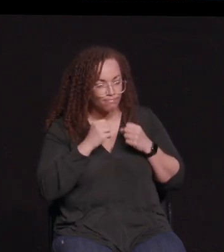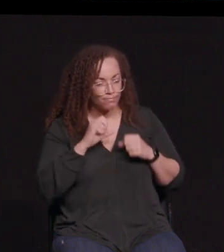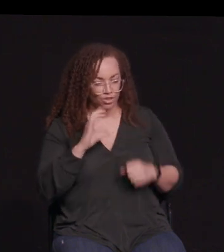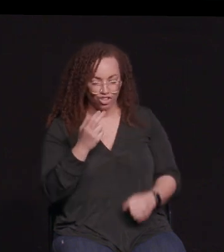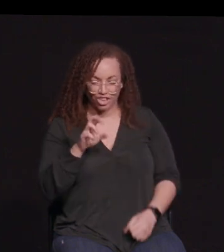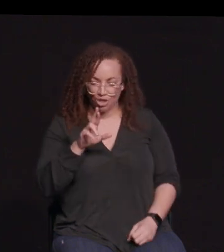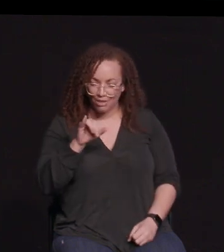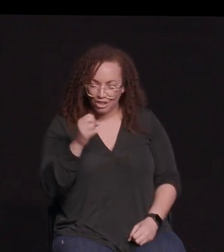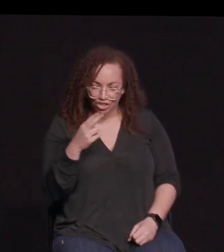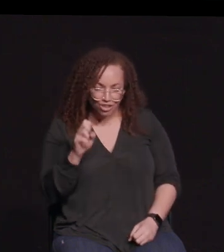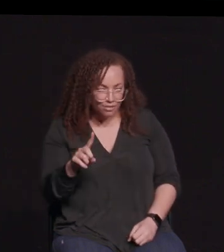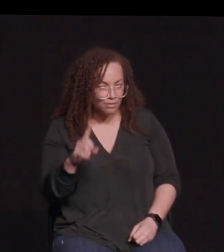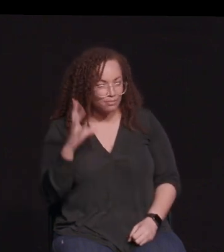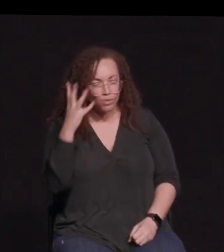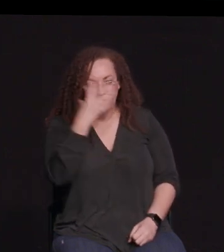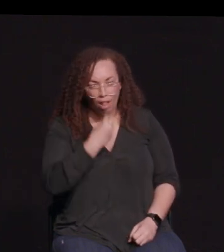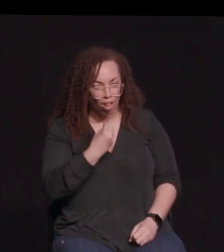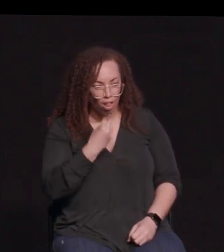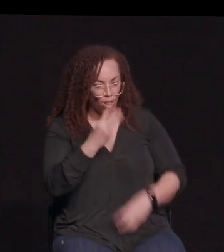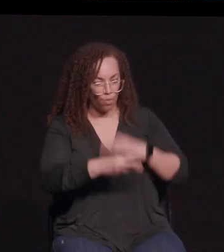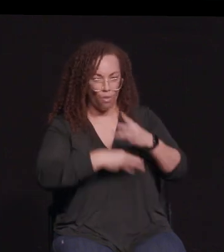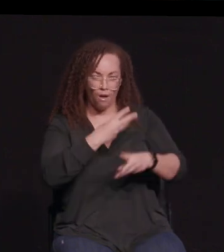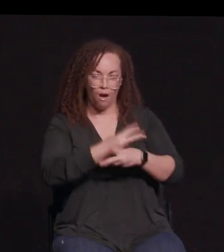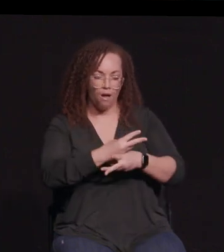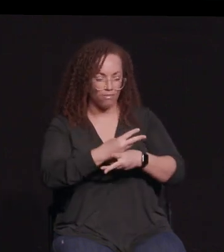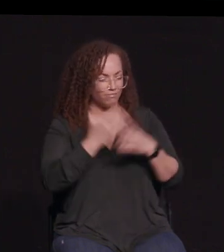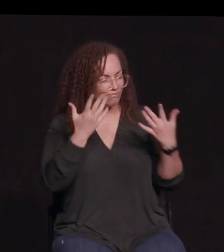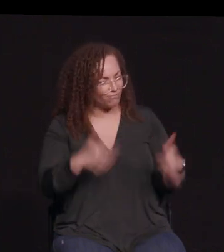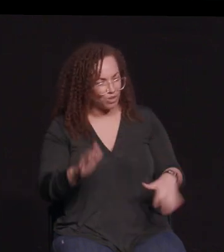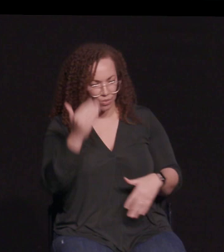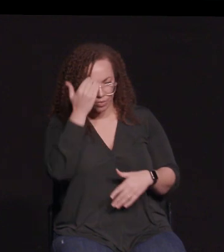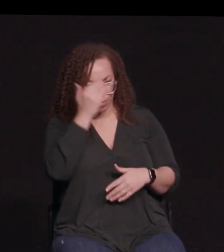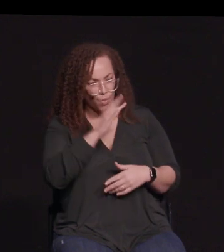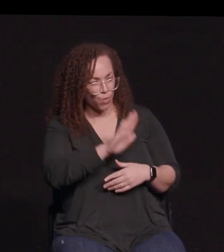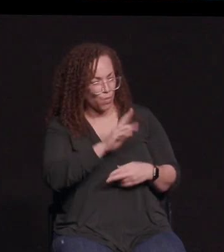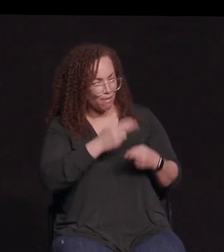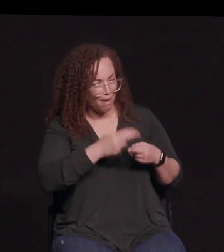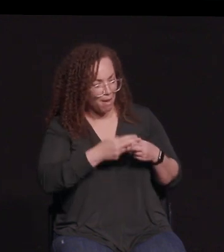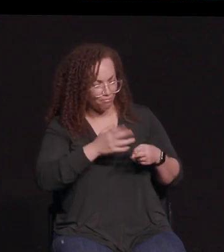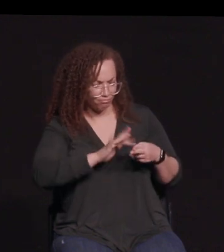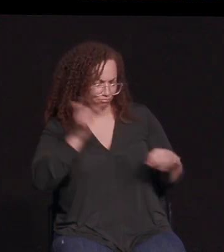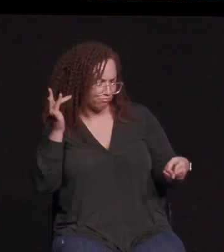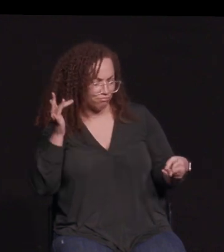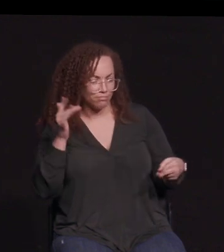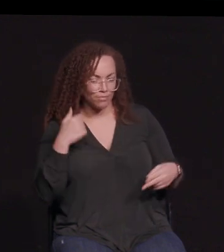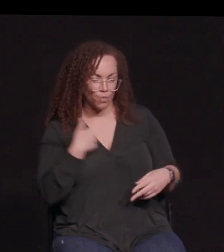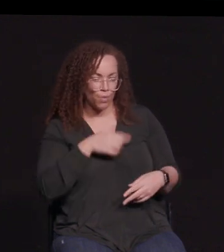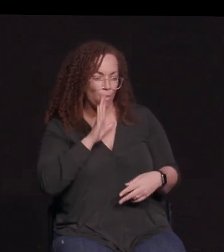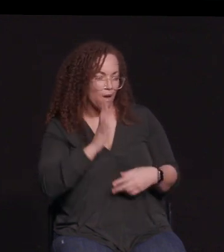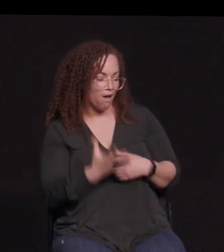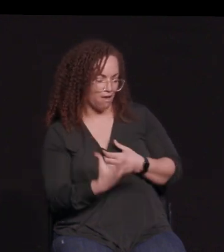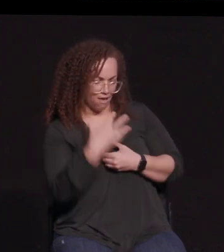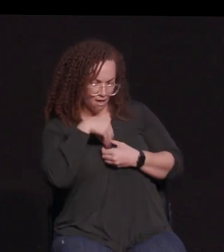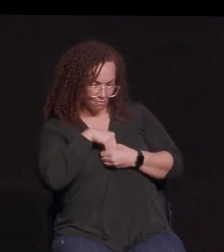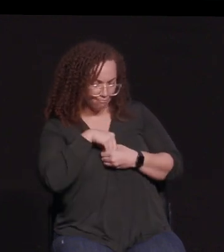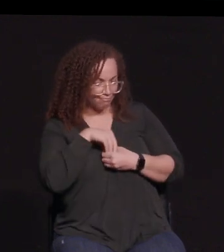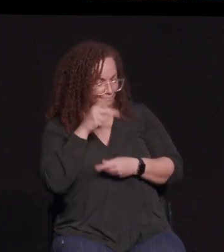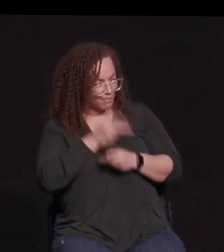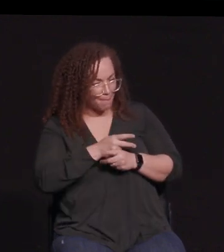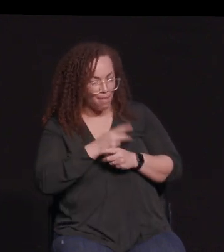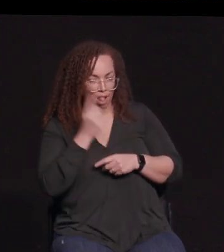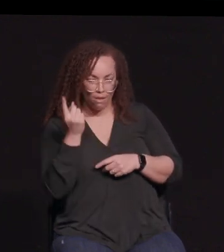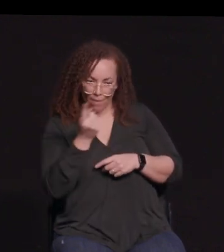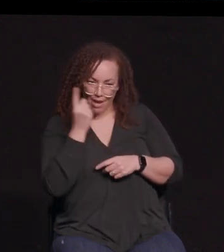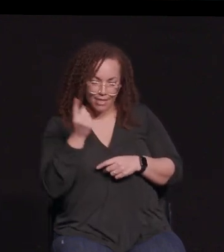The world knows your name, and we hold it sacred today and always. We will defend you